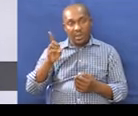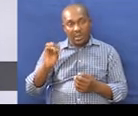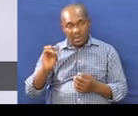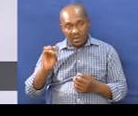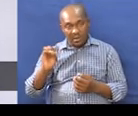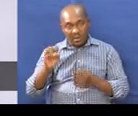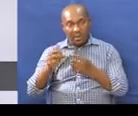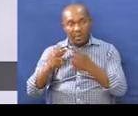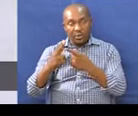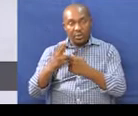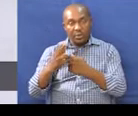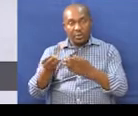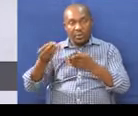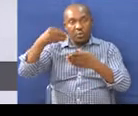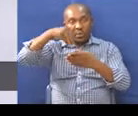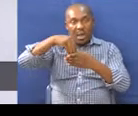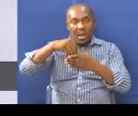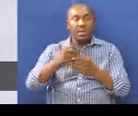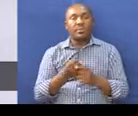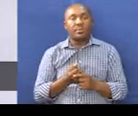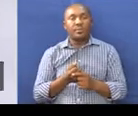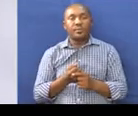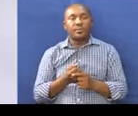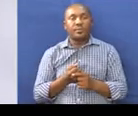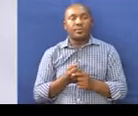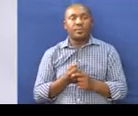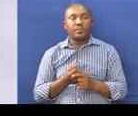solution was added,